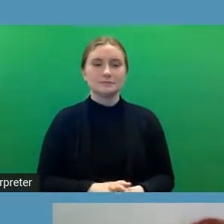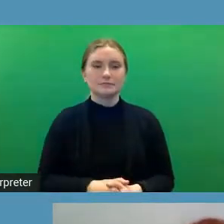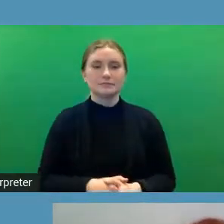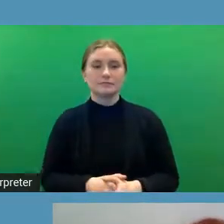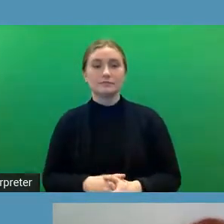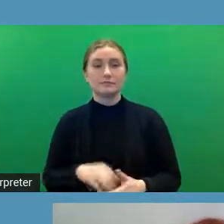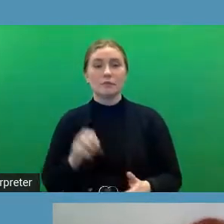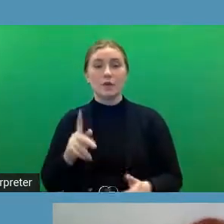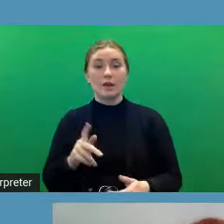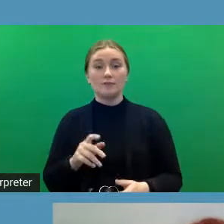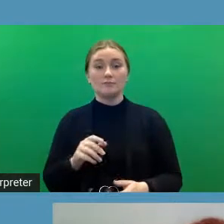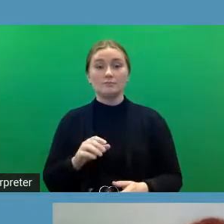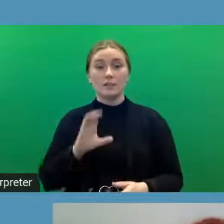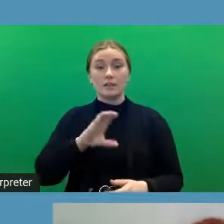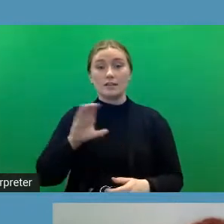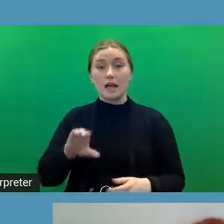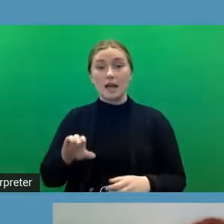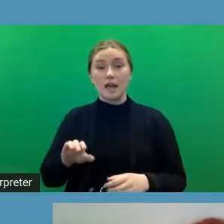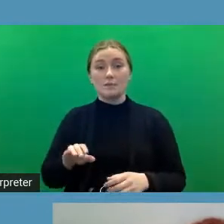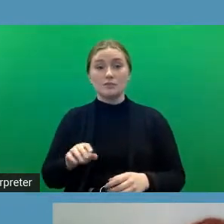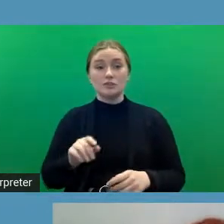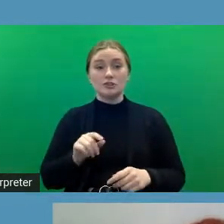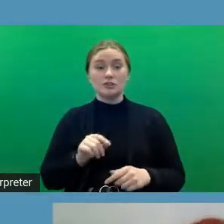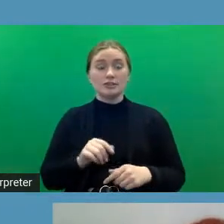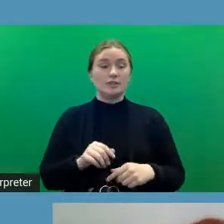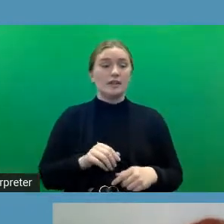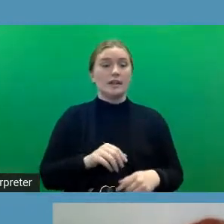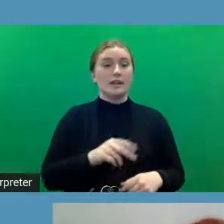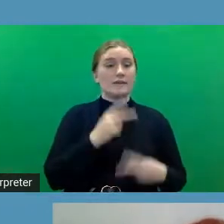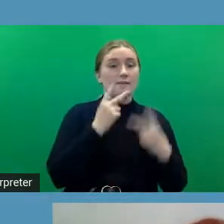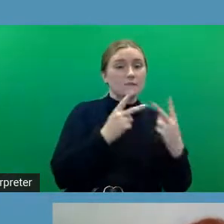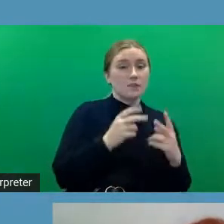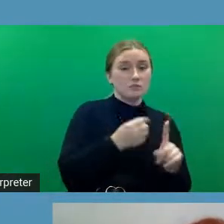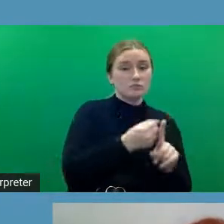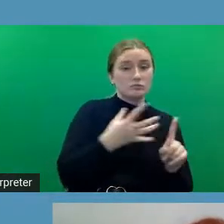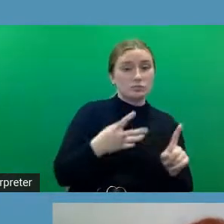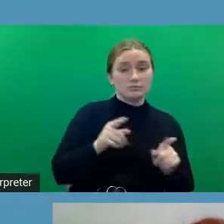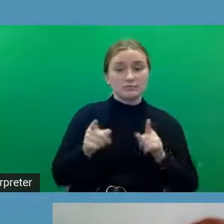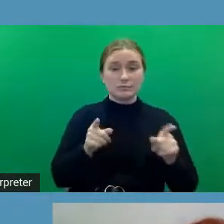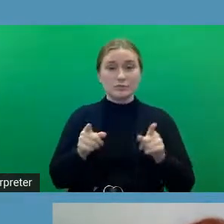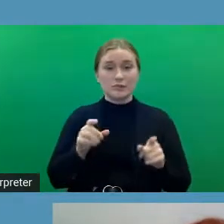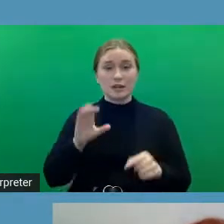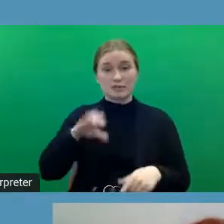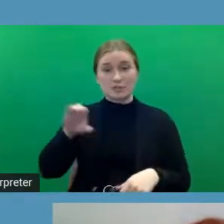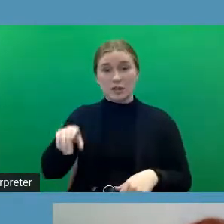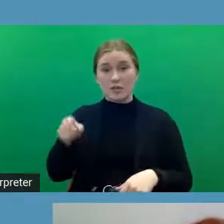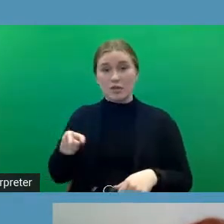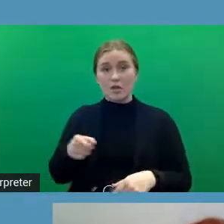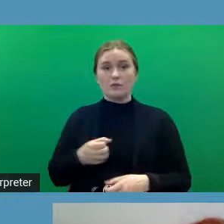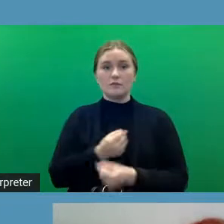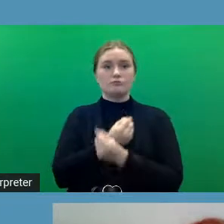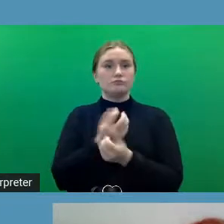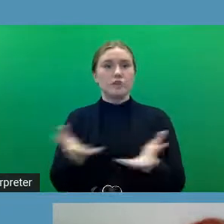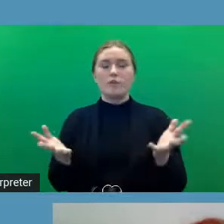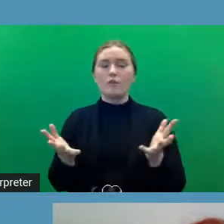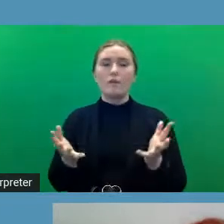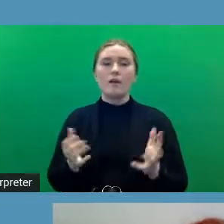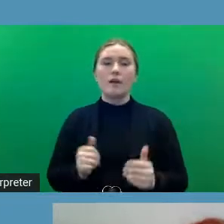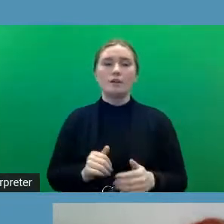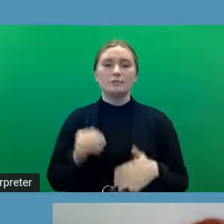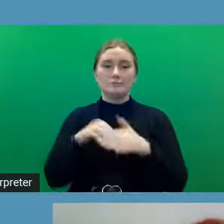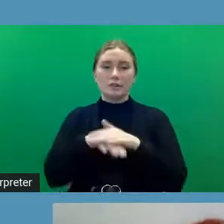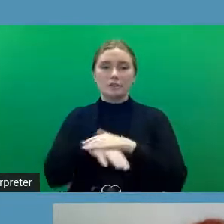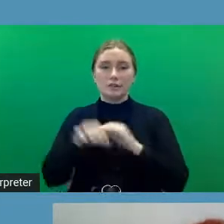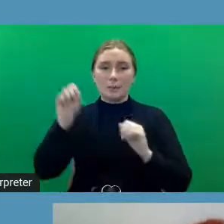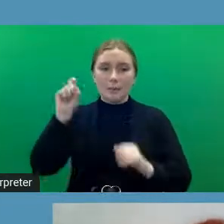So the caption versus visual description thing is really important. Captions are for everyone. They should be made accessible on, for example, a web